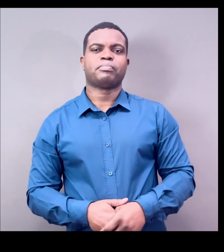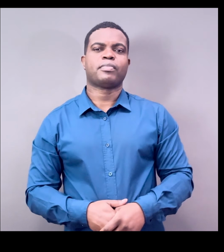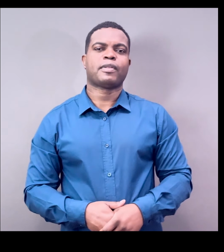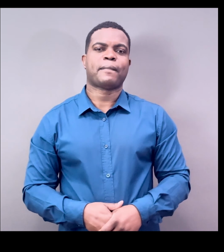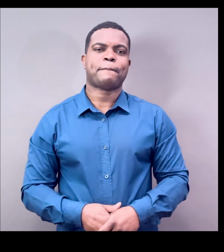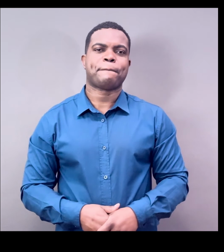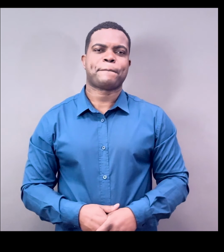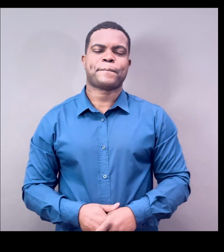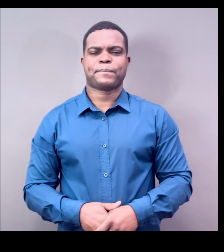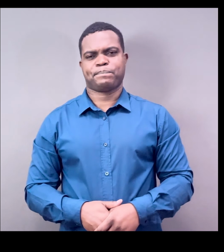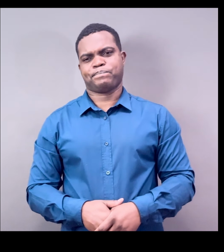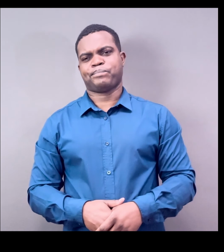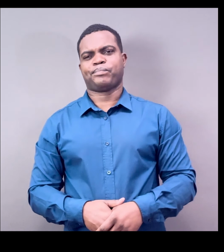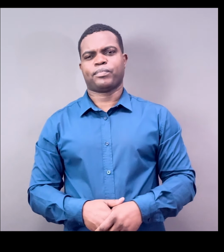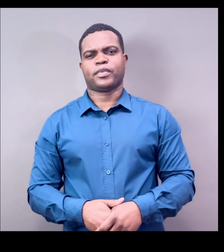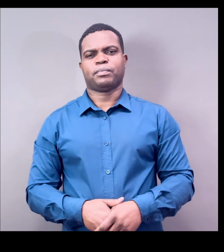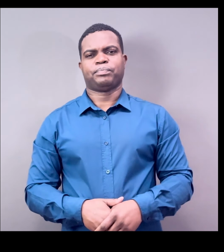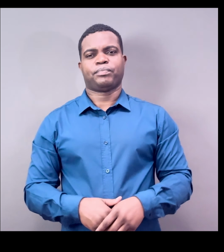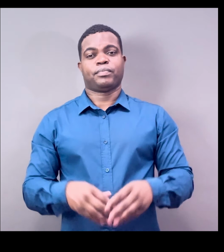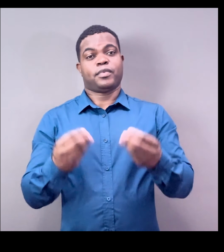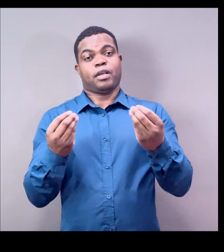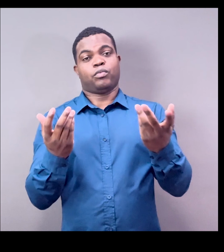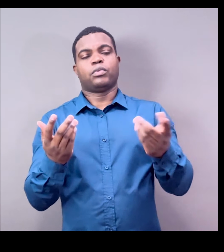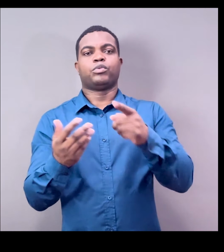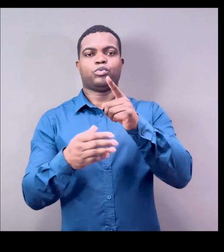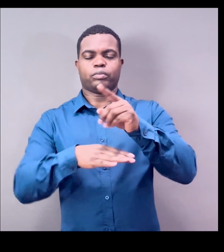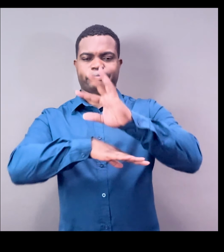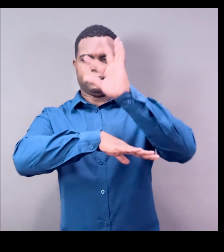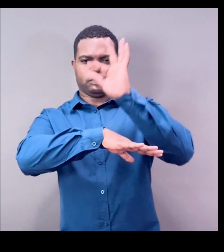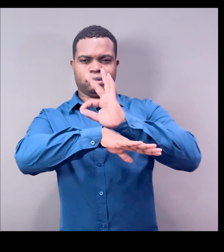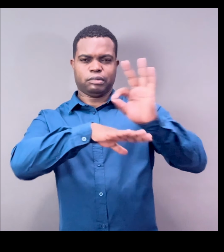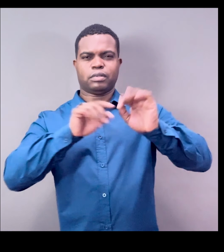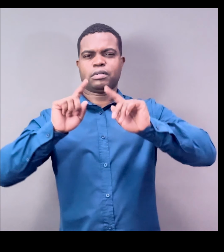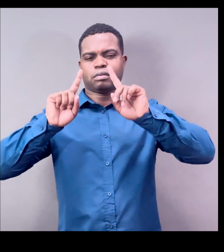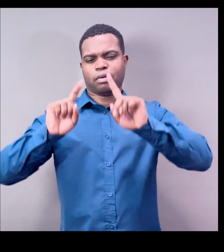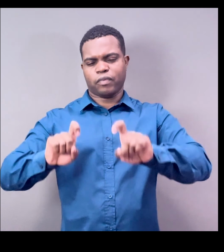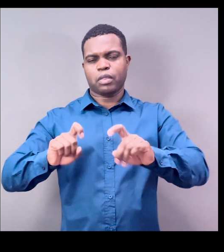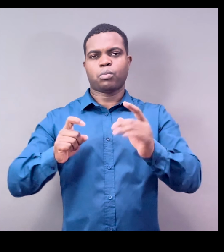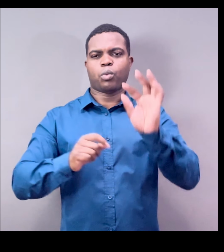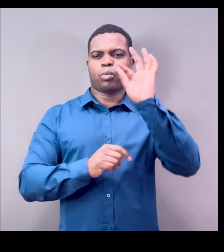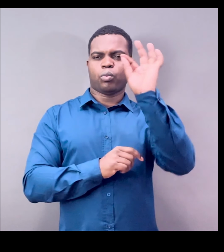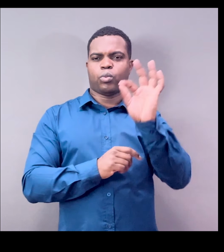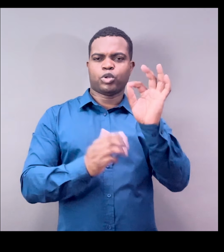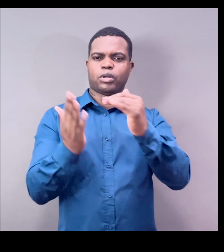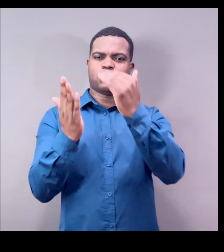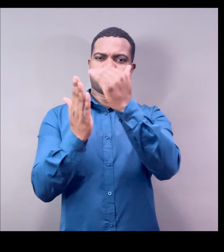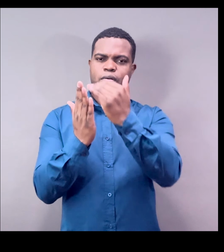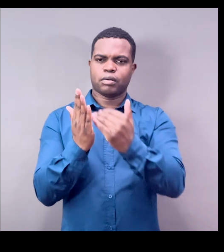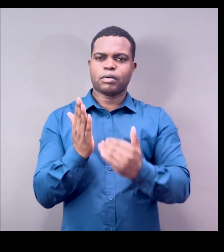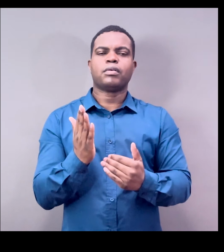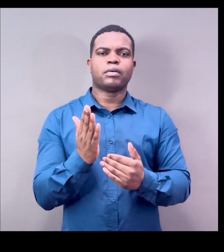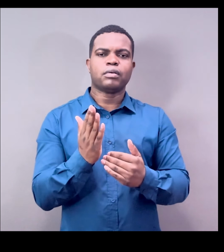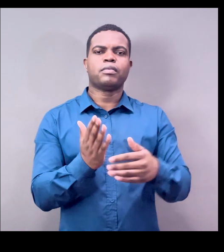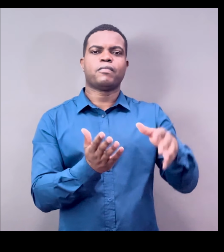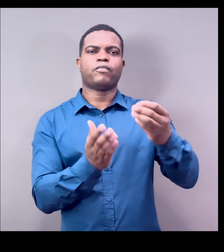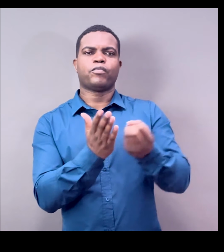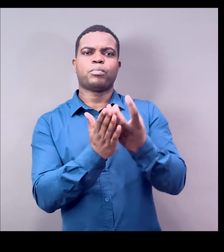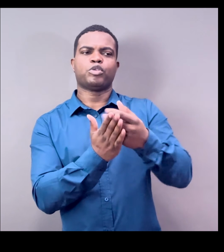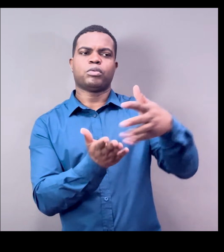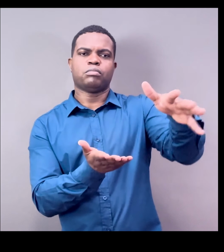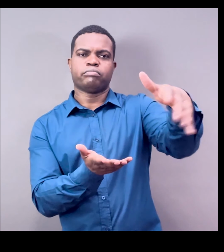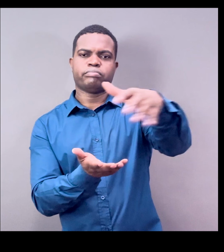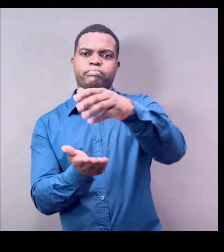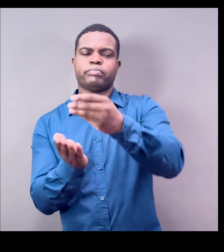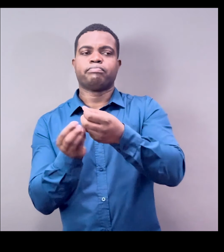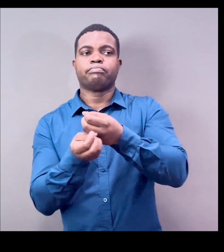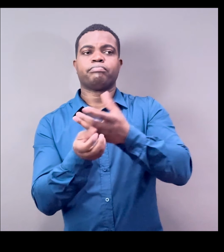So how can you do this? You can do this by designing a survey or questionnaire to gather information about stakeholders' preferences. You